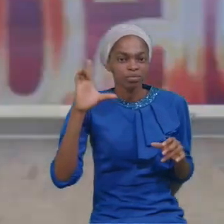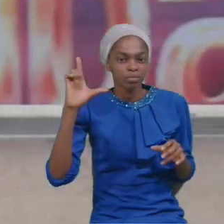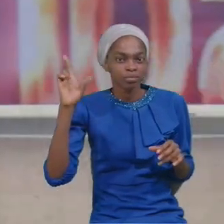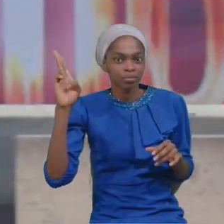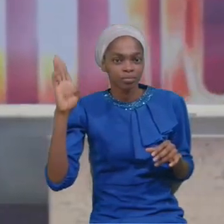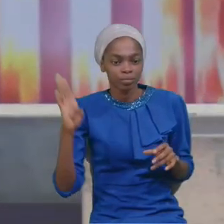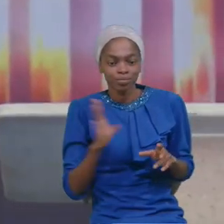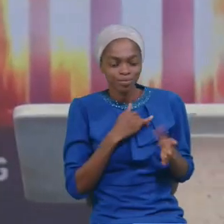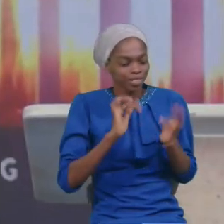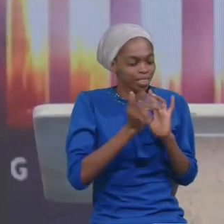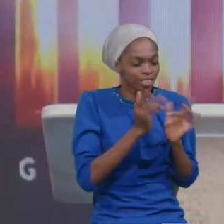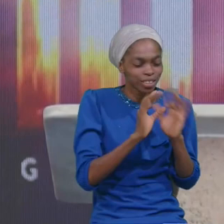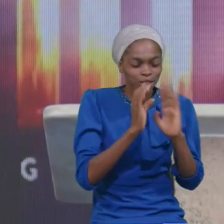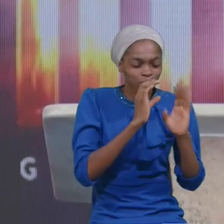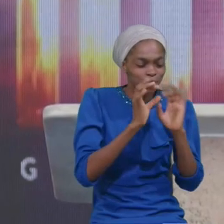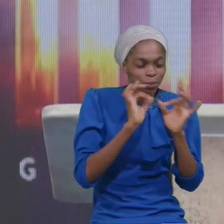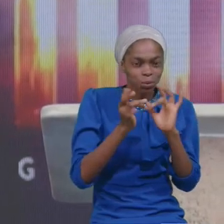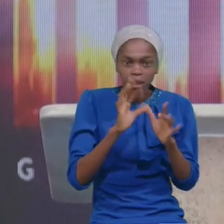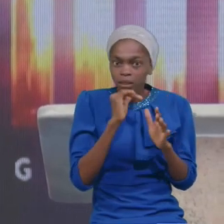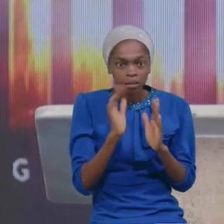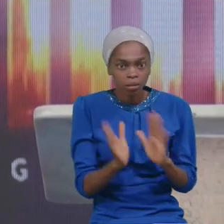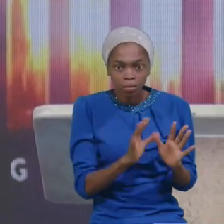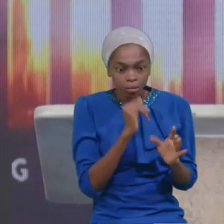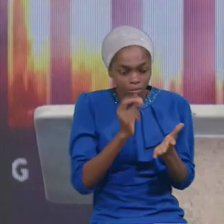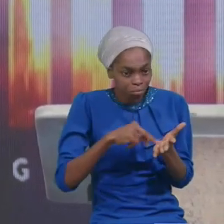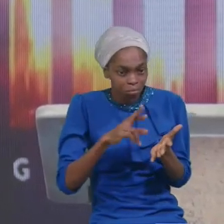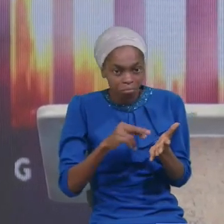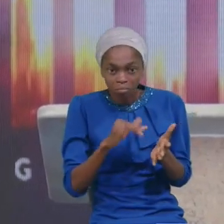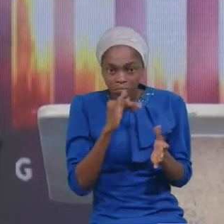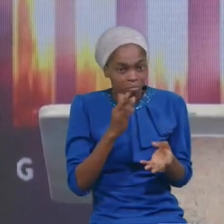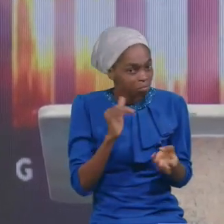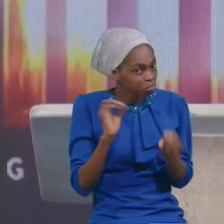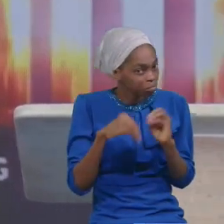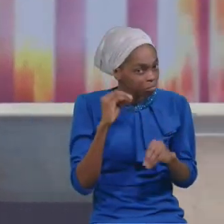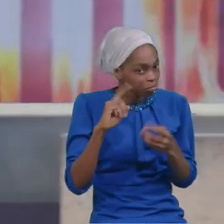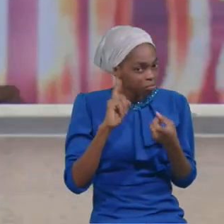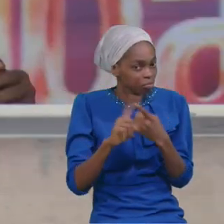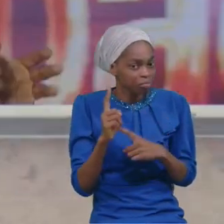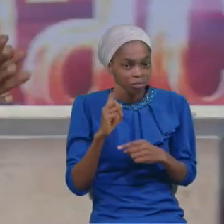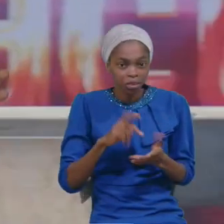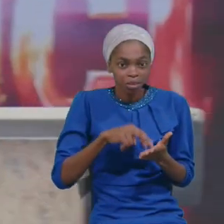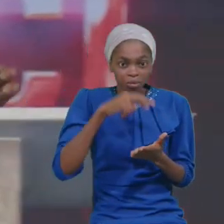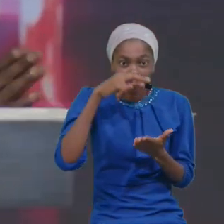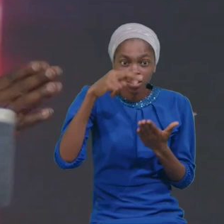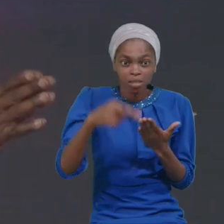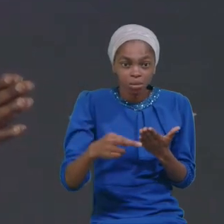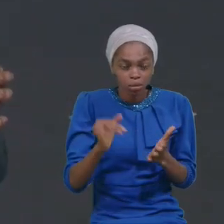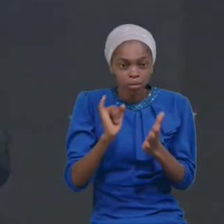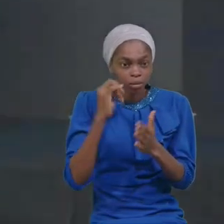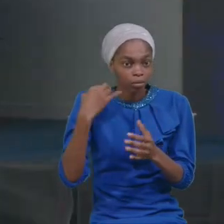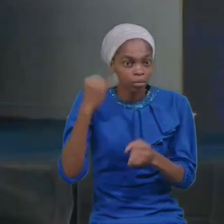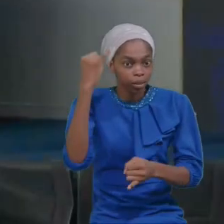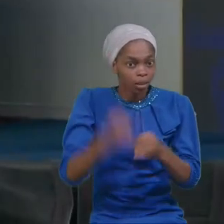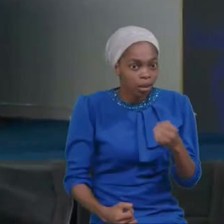to the result of the final exam. That's foolish. And it says, forsake